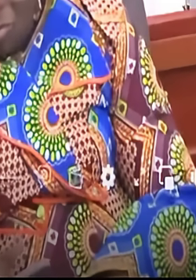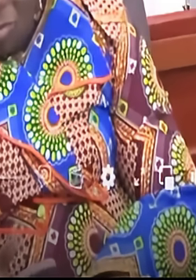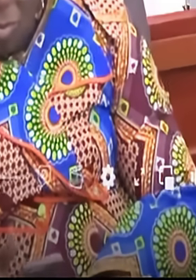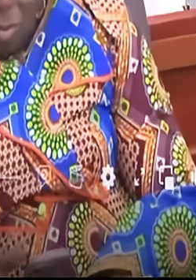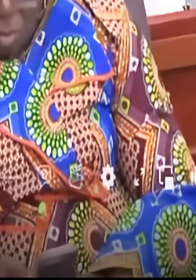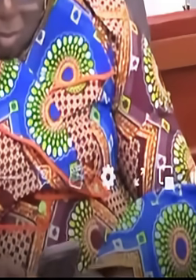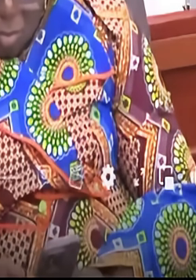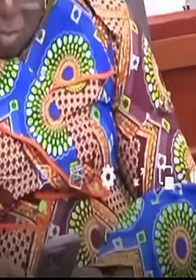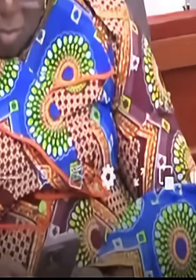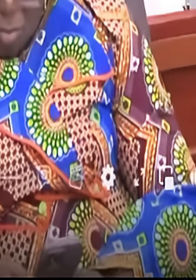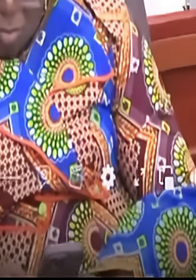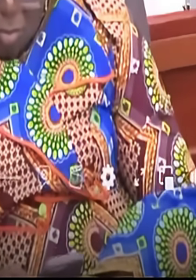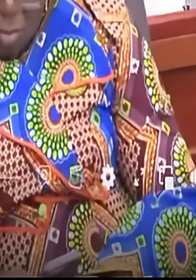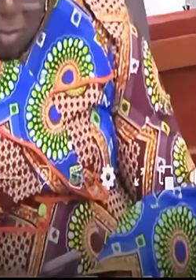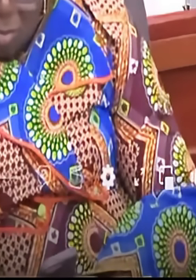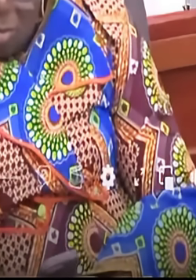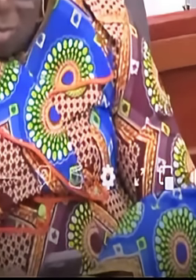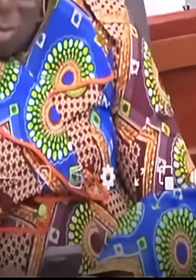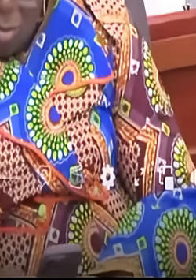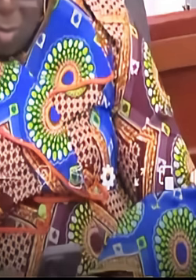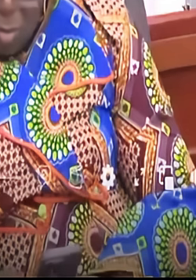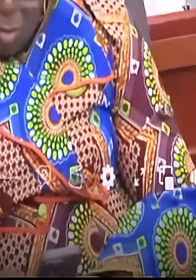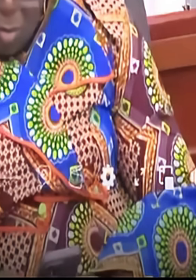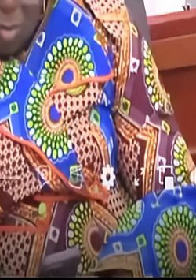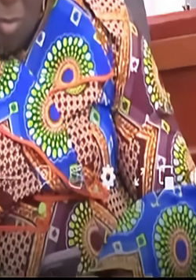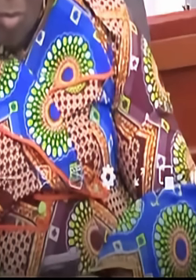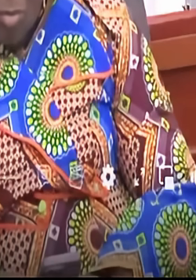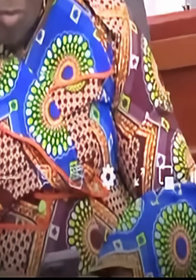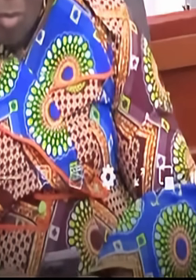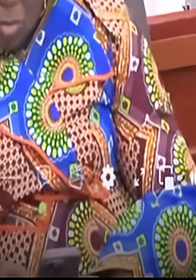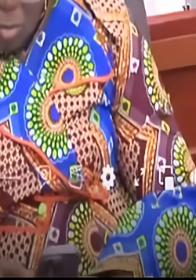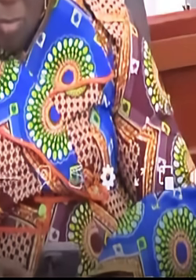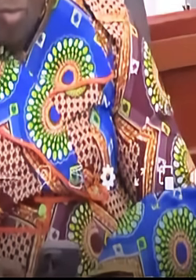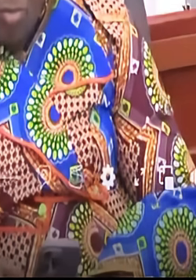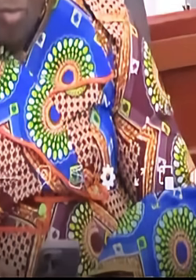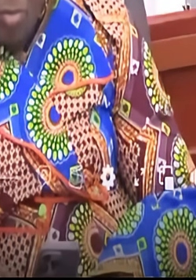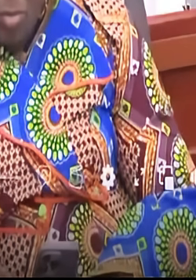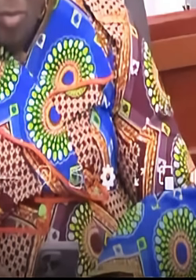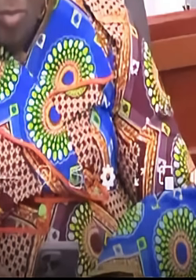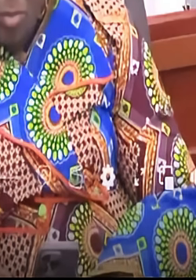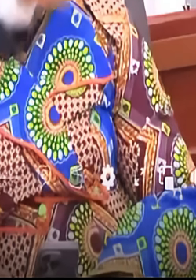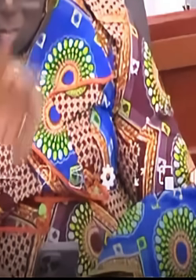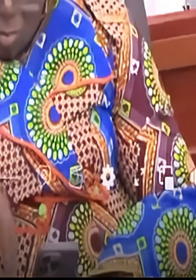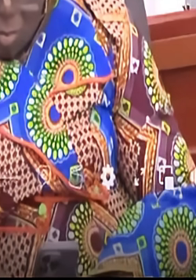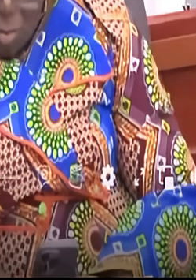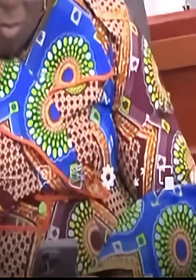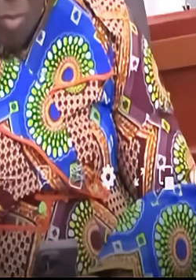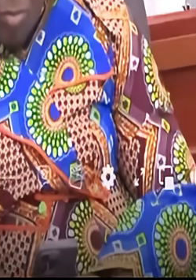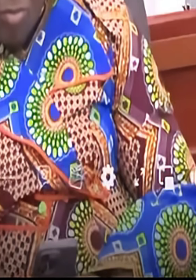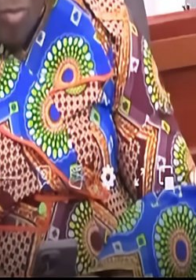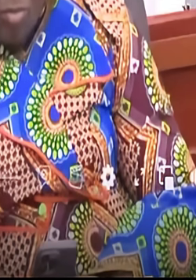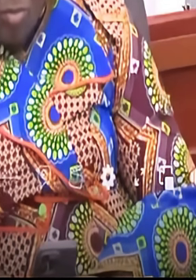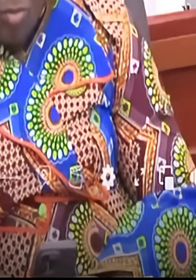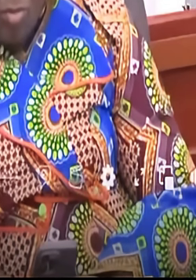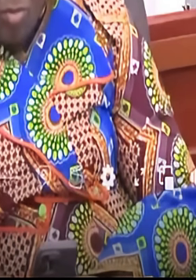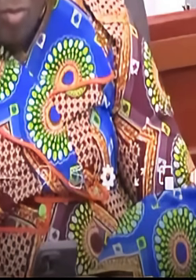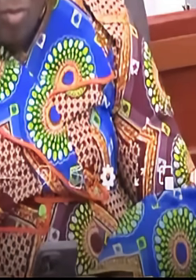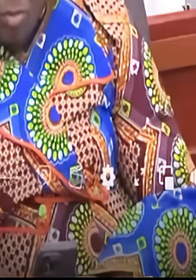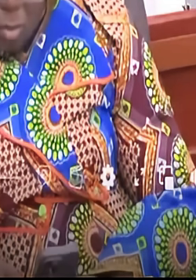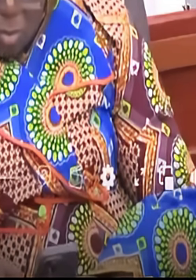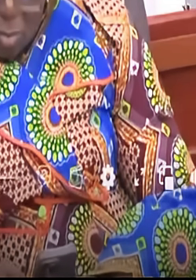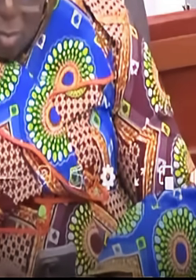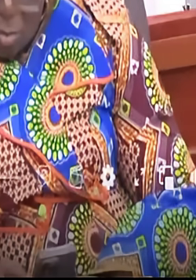So if you come here and say that, oh, I was talking about matters that involve